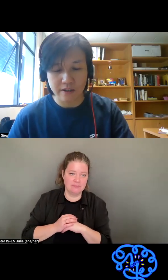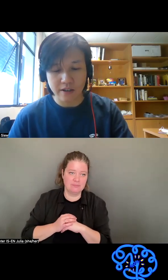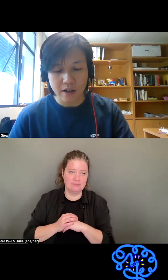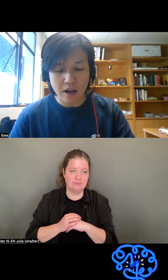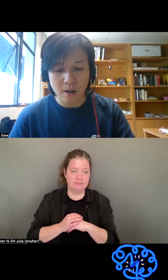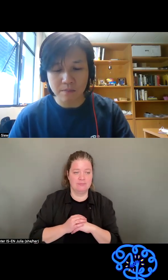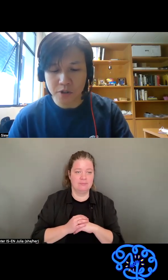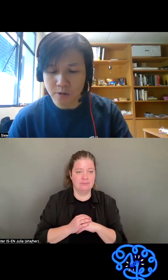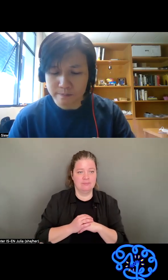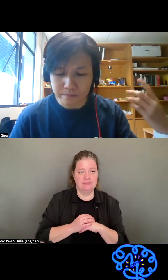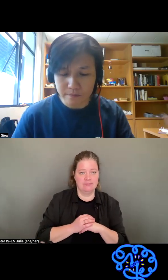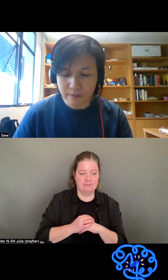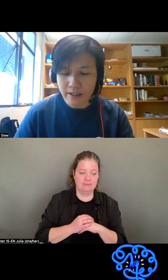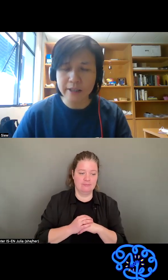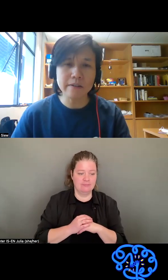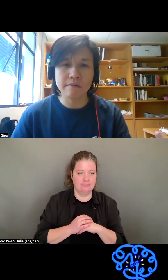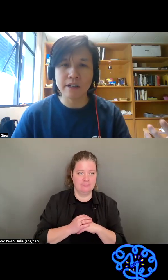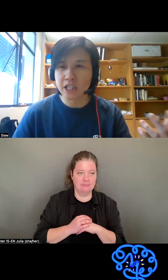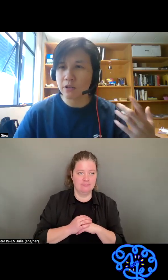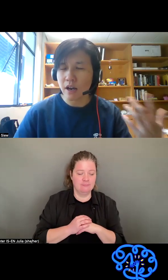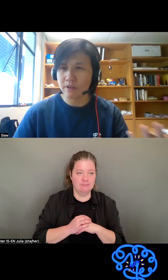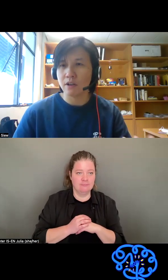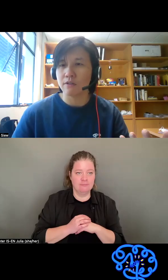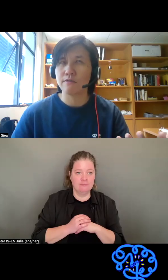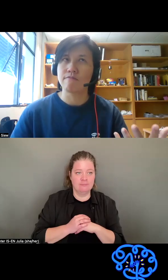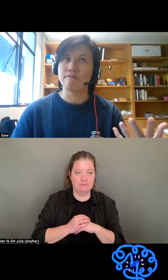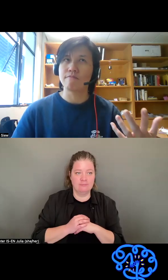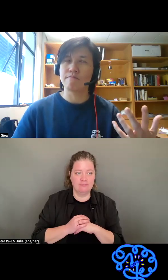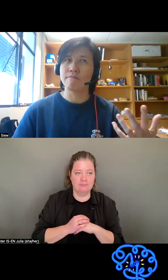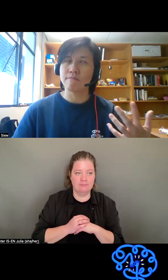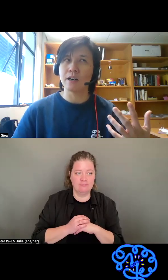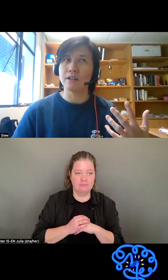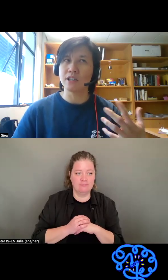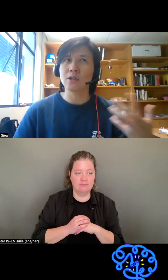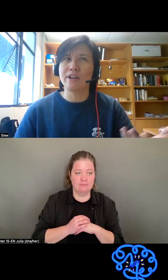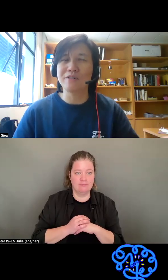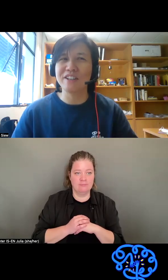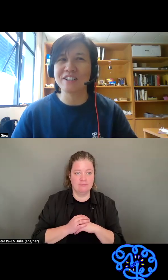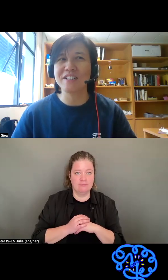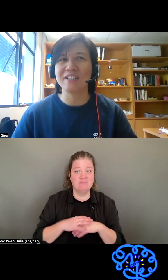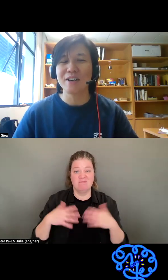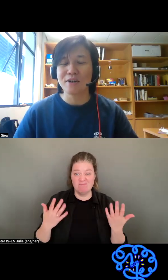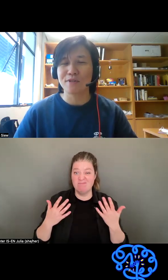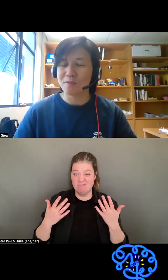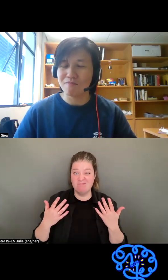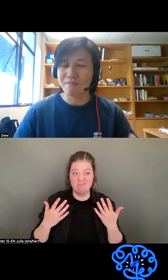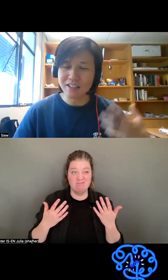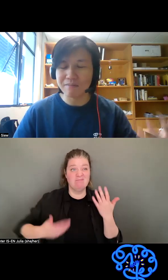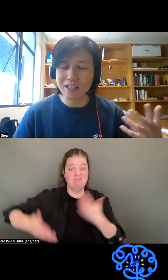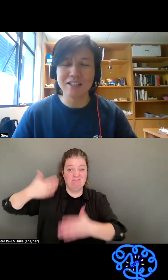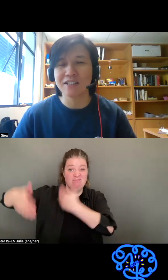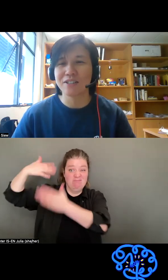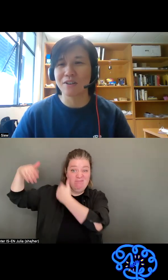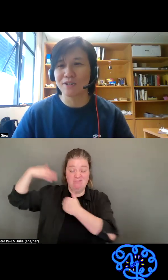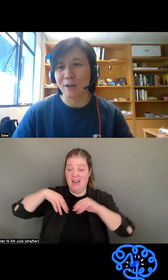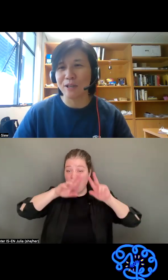Okay. So I think we actually have a lot of historical research from